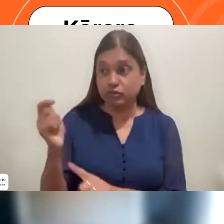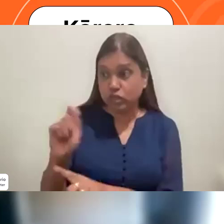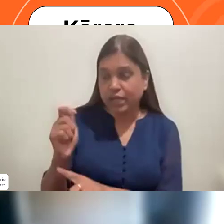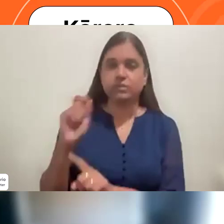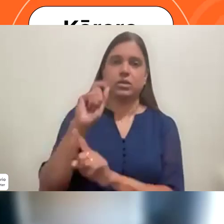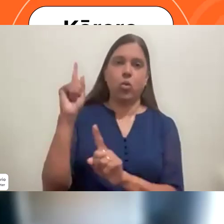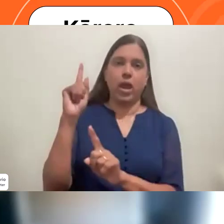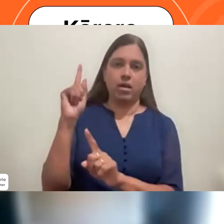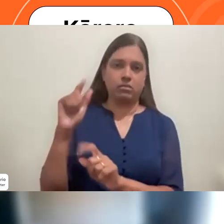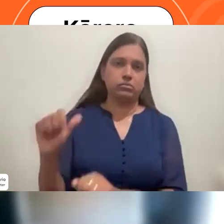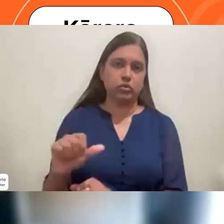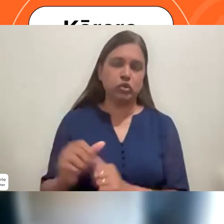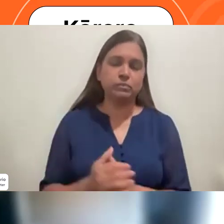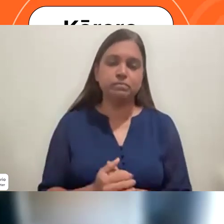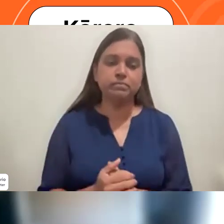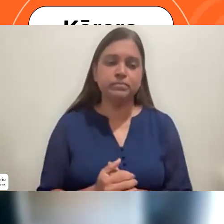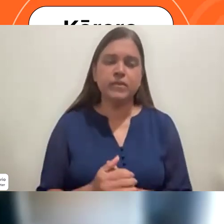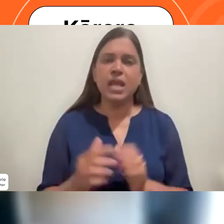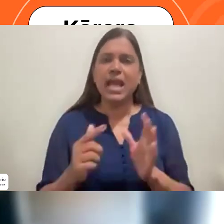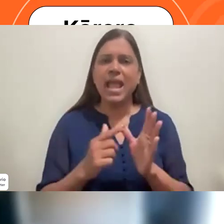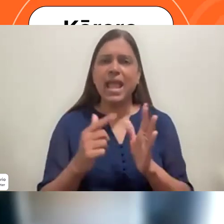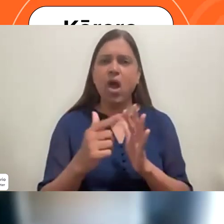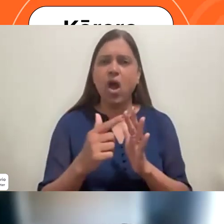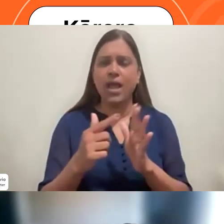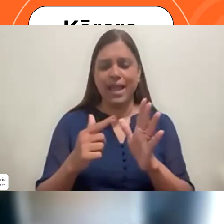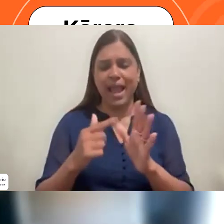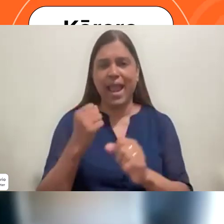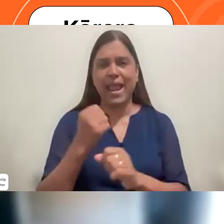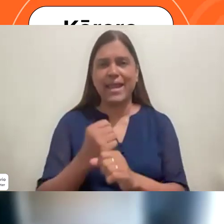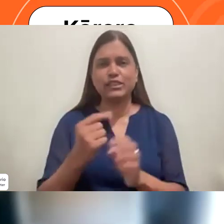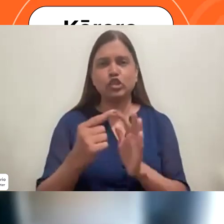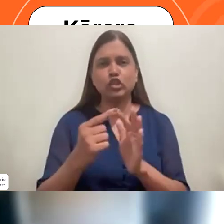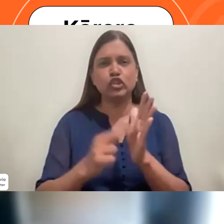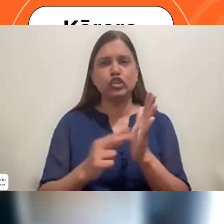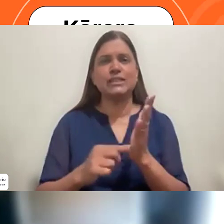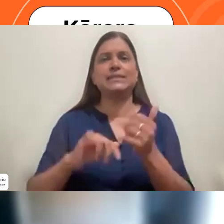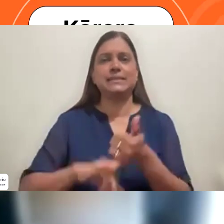this year is going to be AI agents. And so AI agents are kind of like,